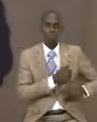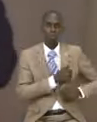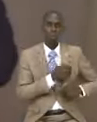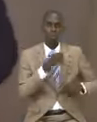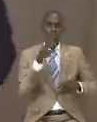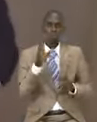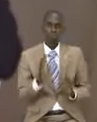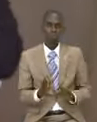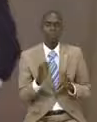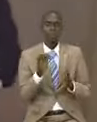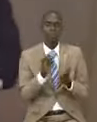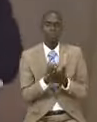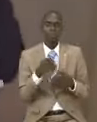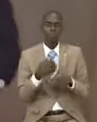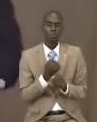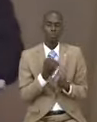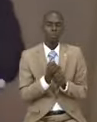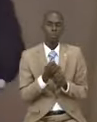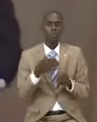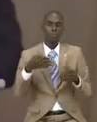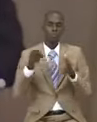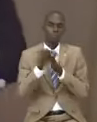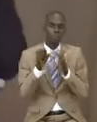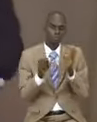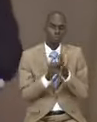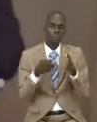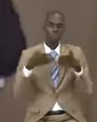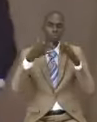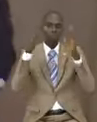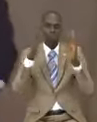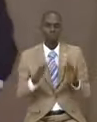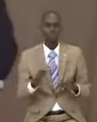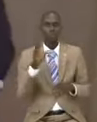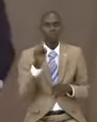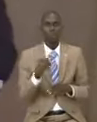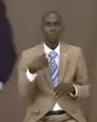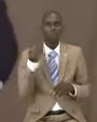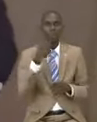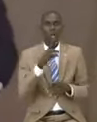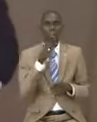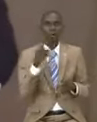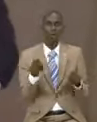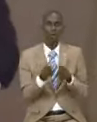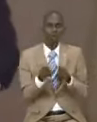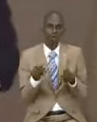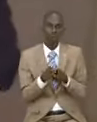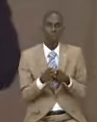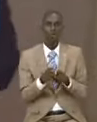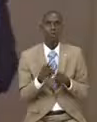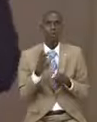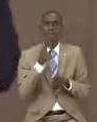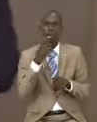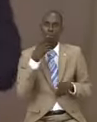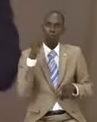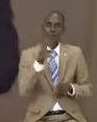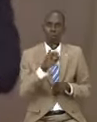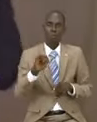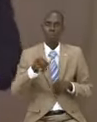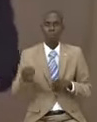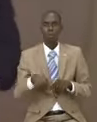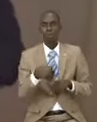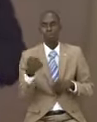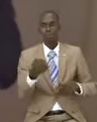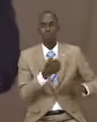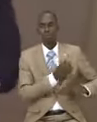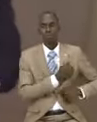named national overseers and state overseers, who are also, they are commanding other soldiers